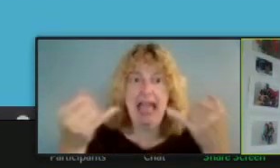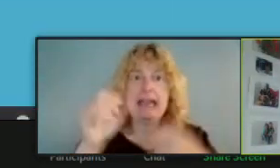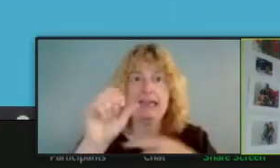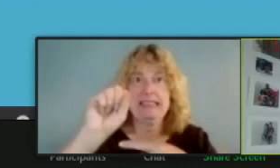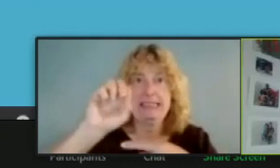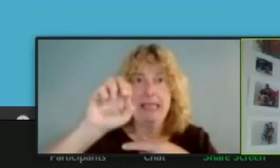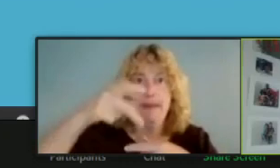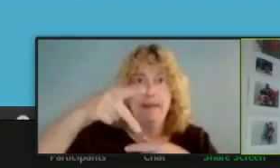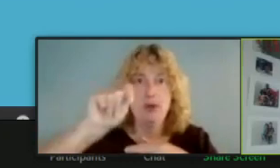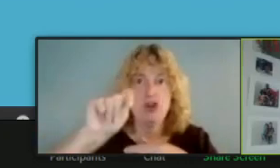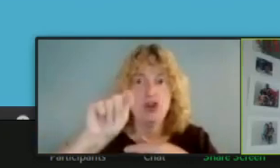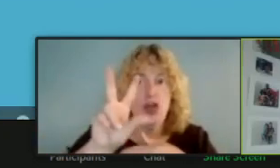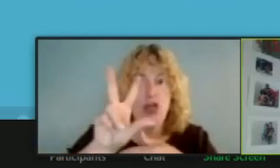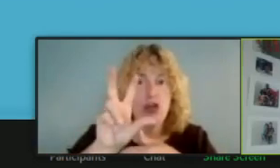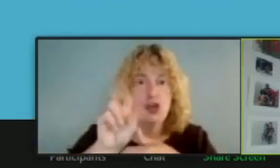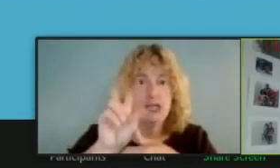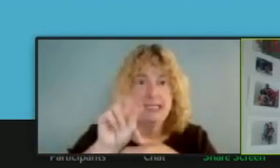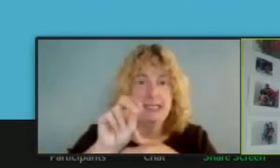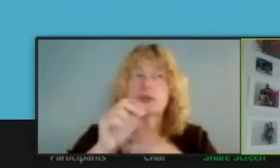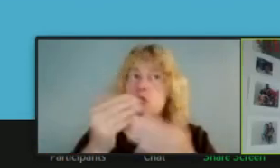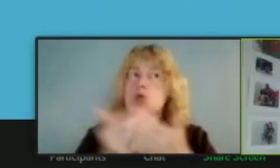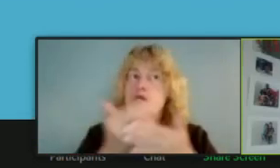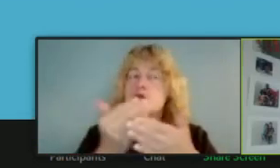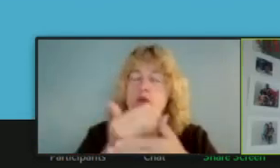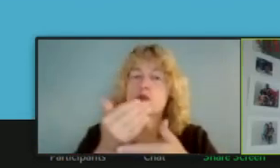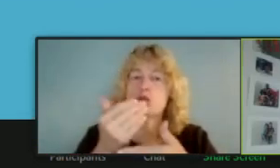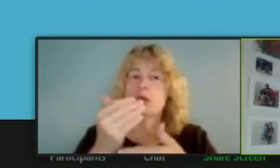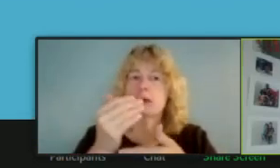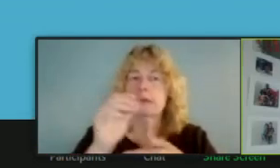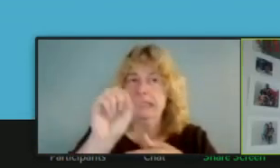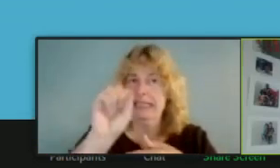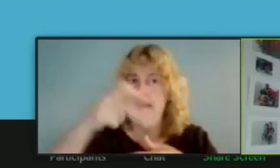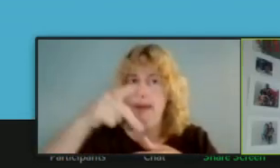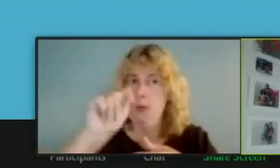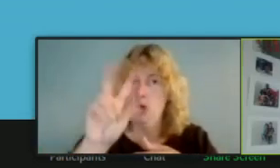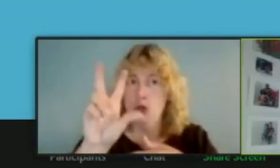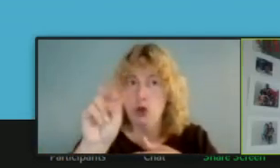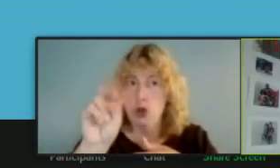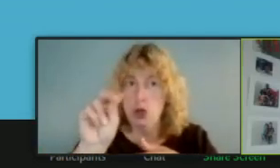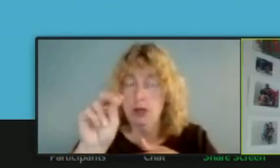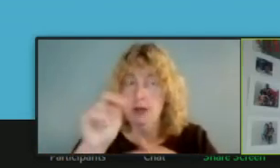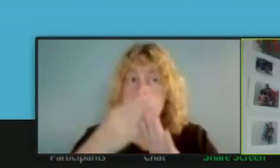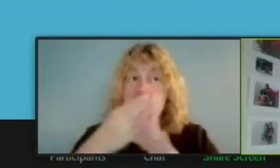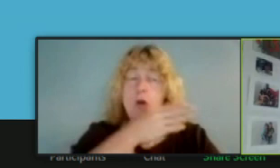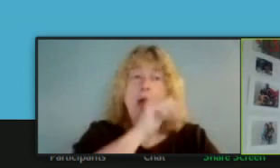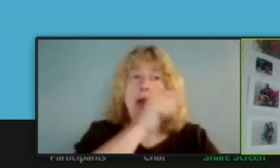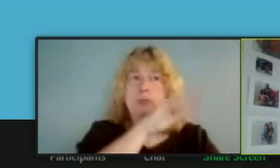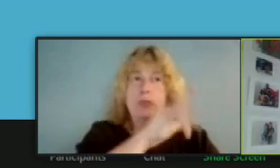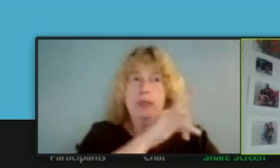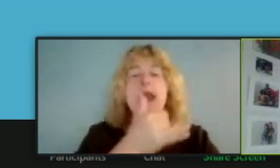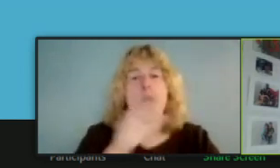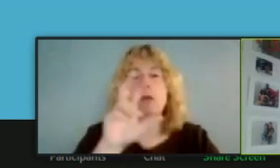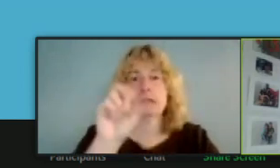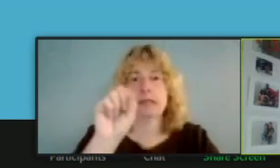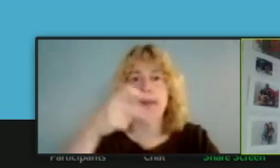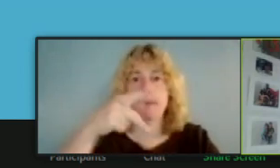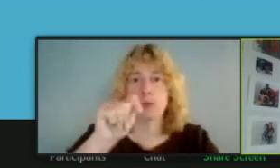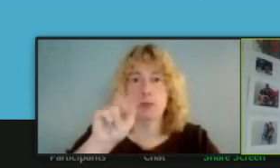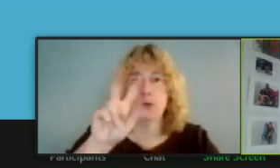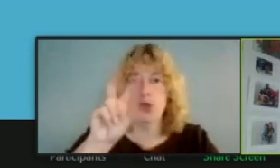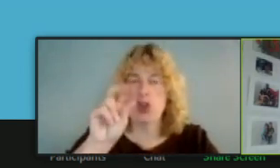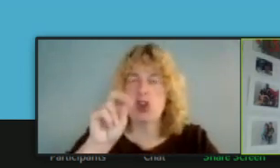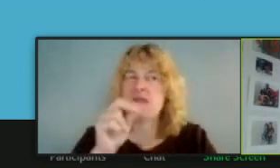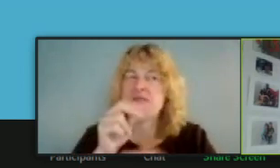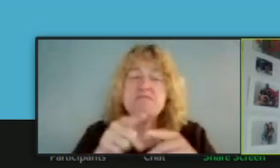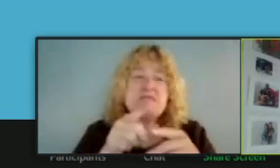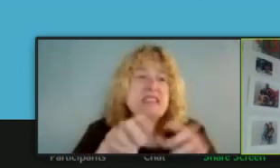30th. So the new deadline for the census is September 30th. The census should take you 15